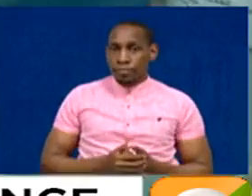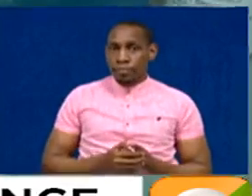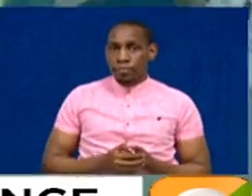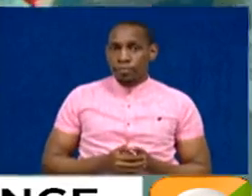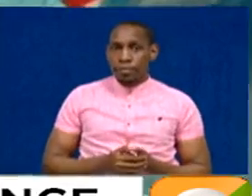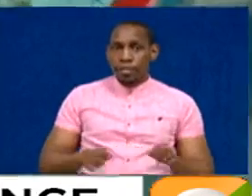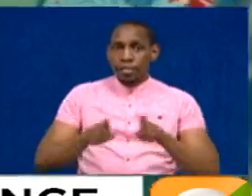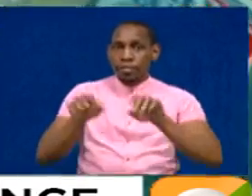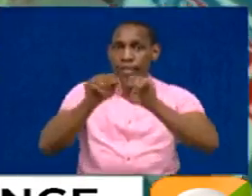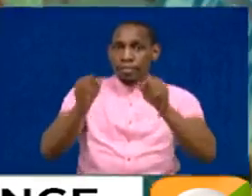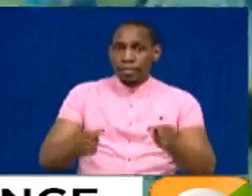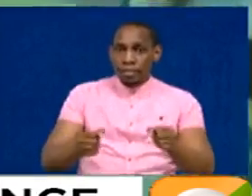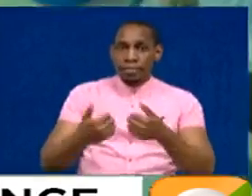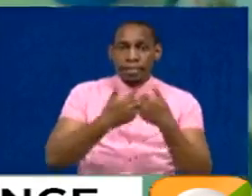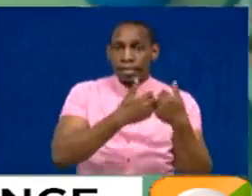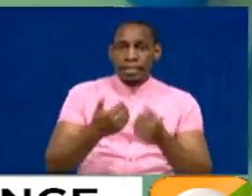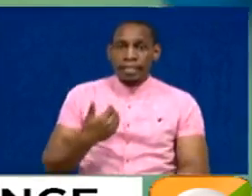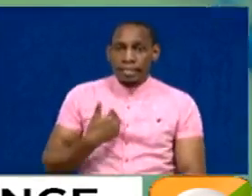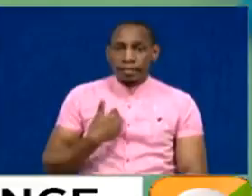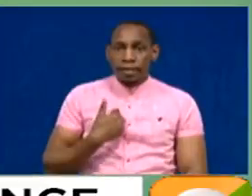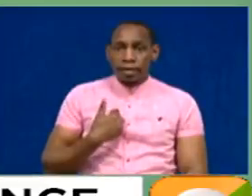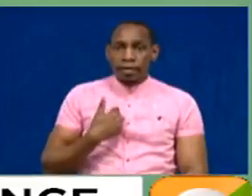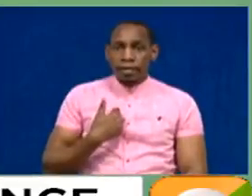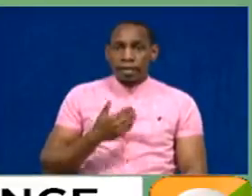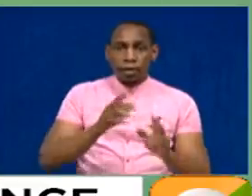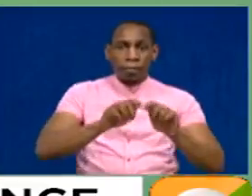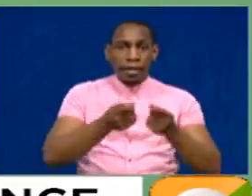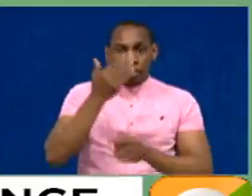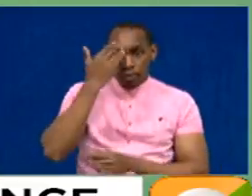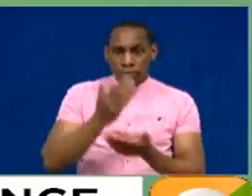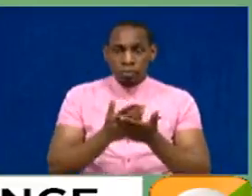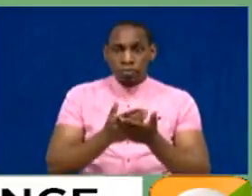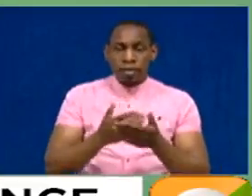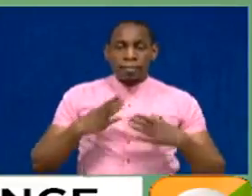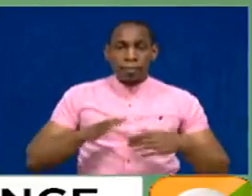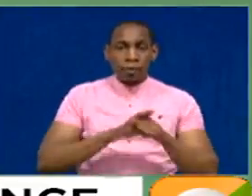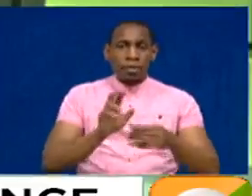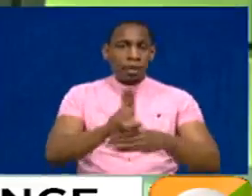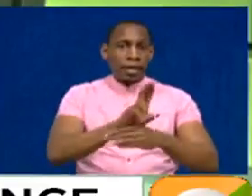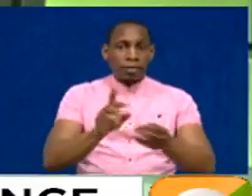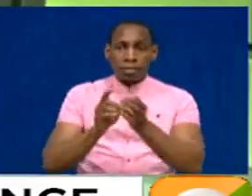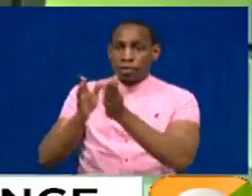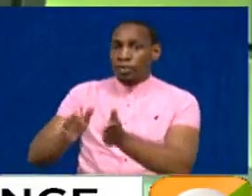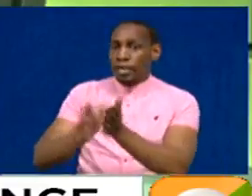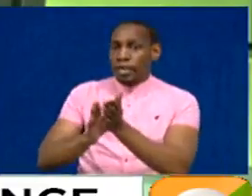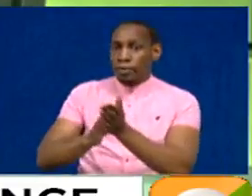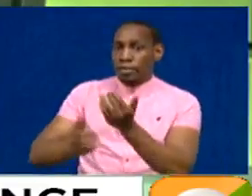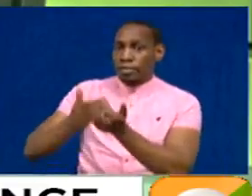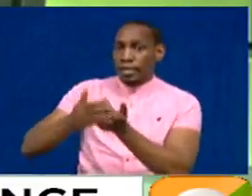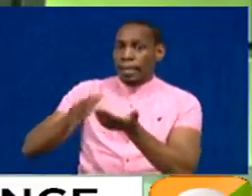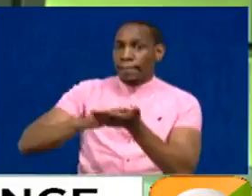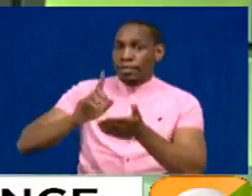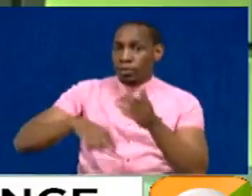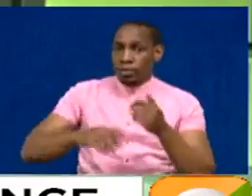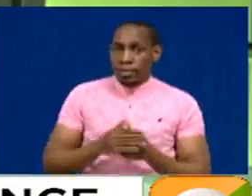results. A system that also faces a challenge of contamination, as it is a more hands-on test. A doctor prescribes empirical treatment based